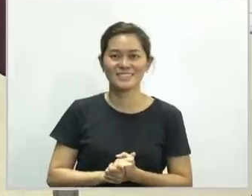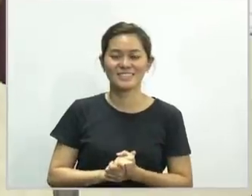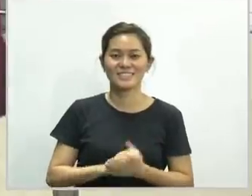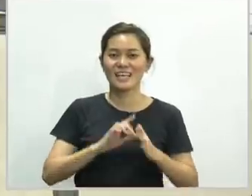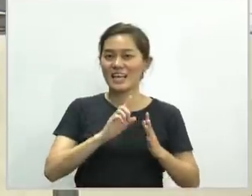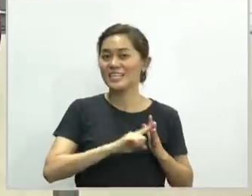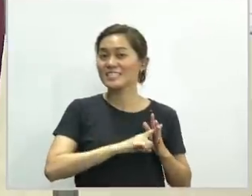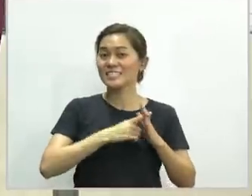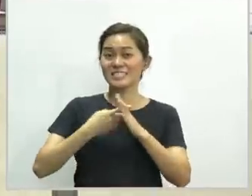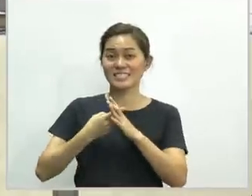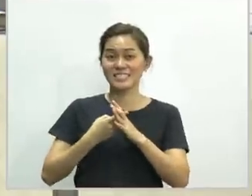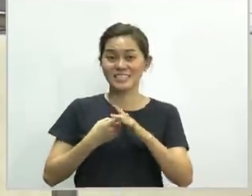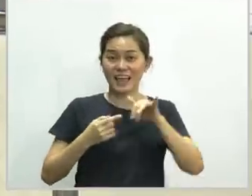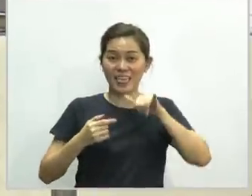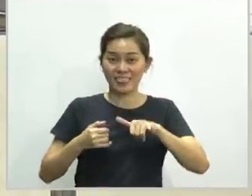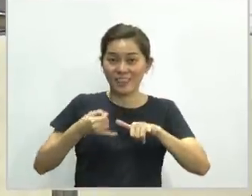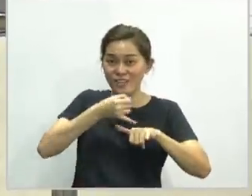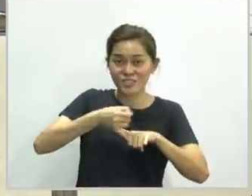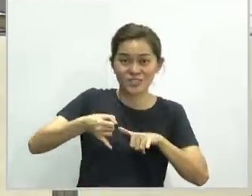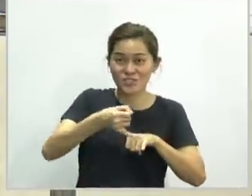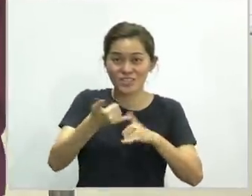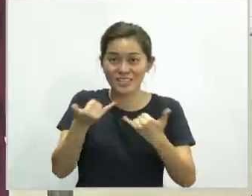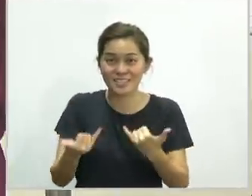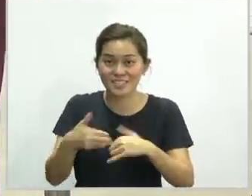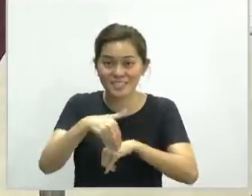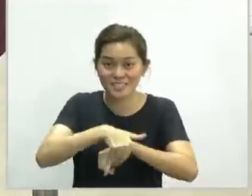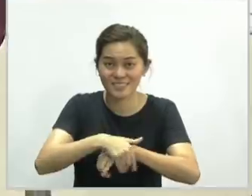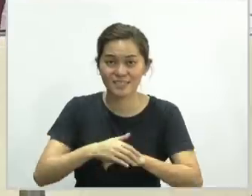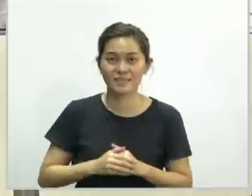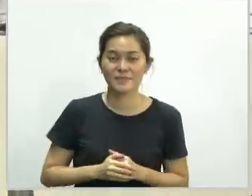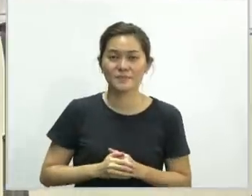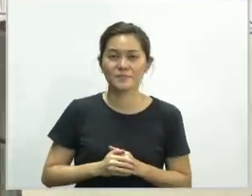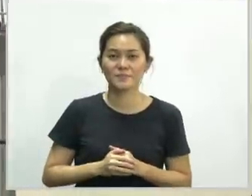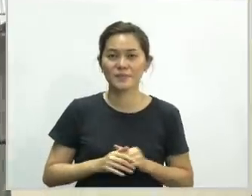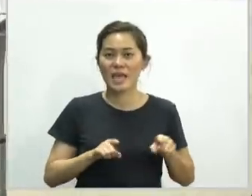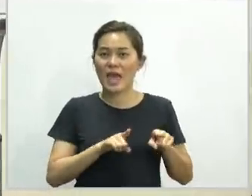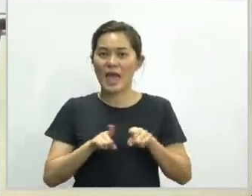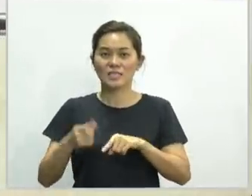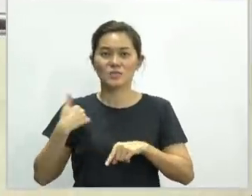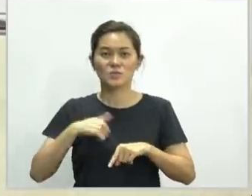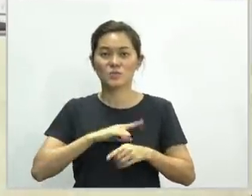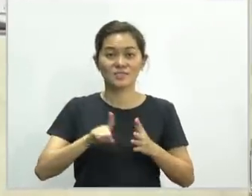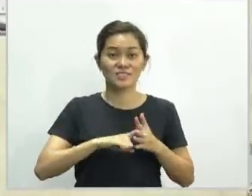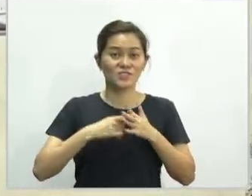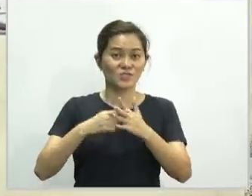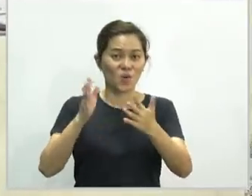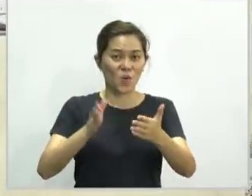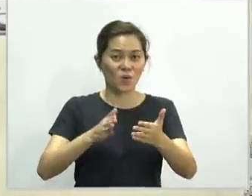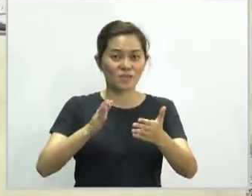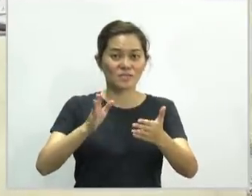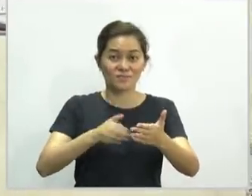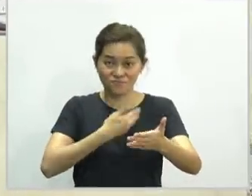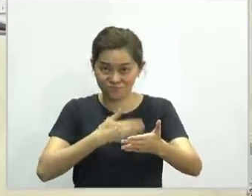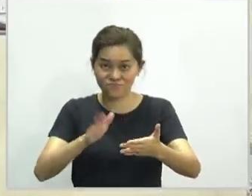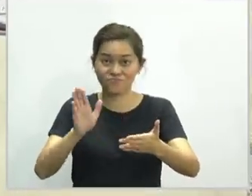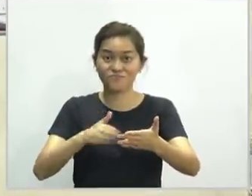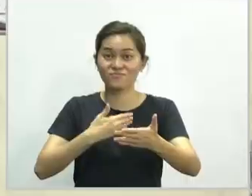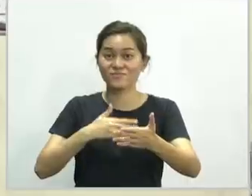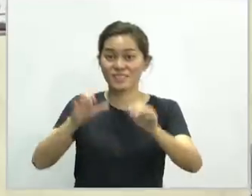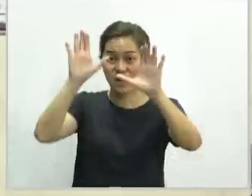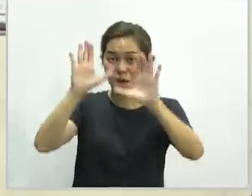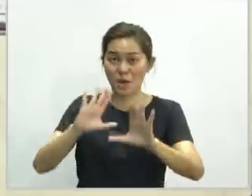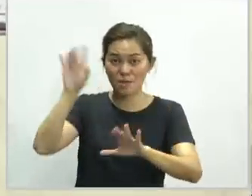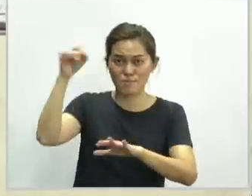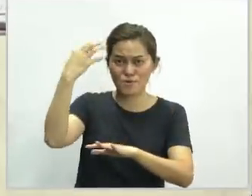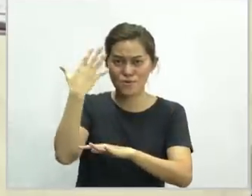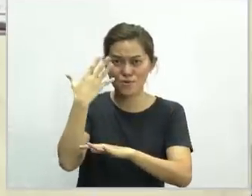Begin that journey tonight. As we begin singing Amazing Grace, this